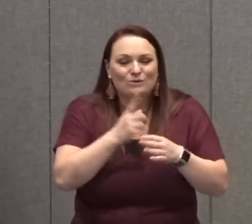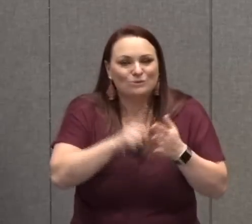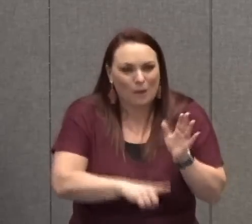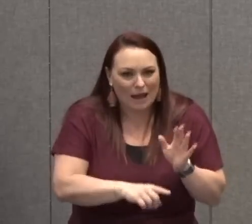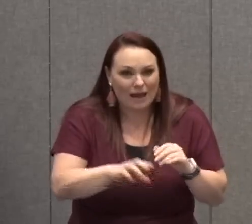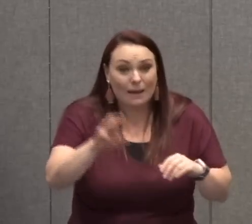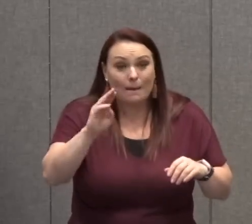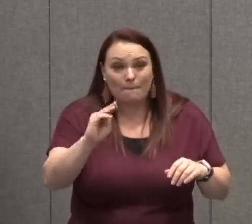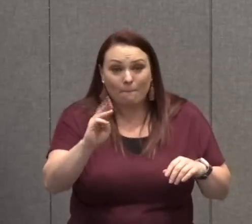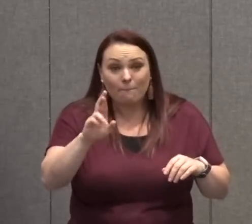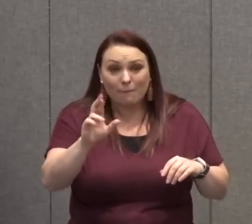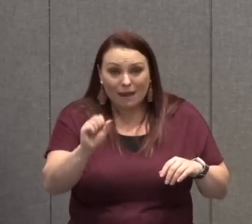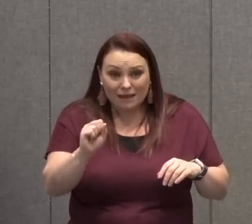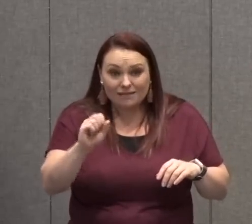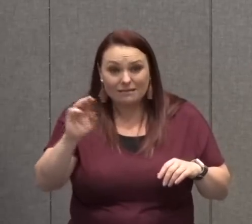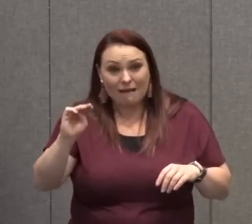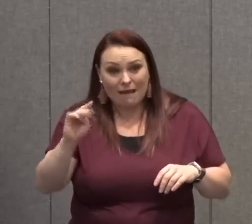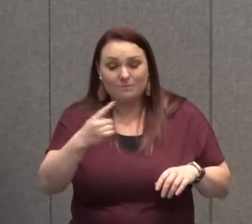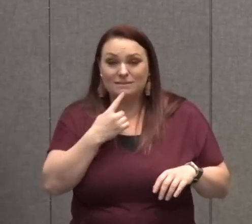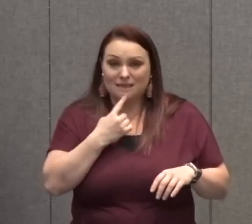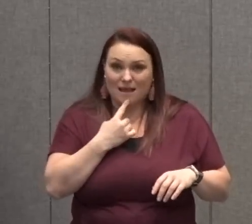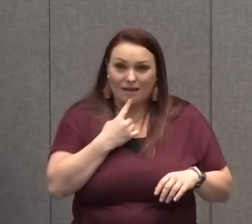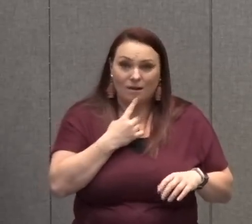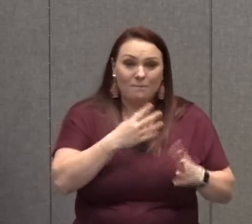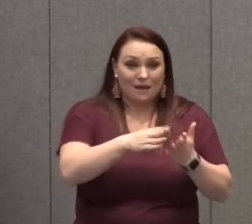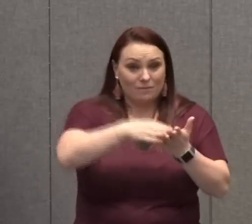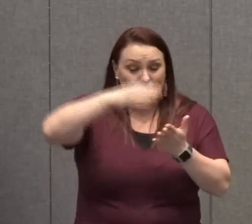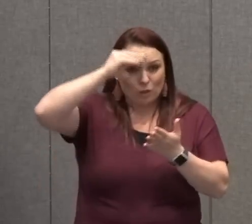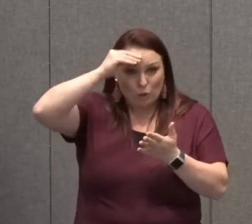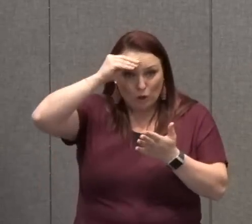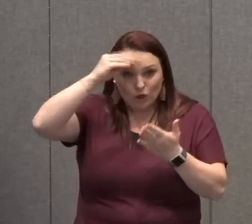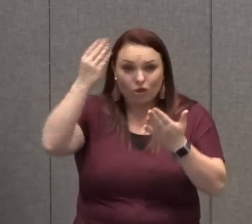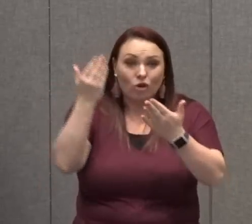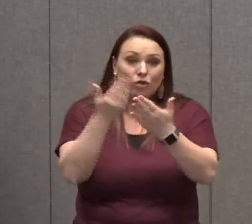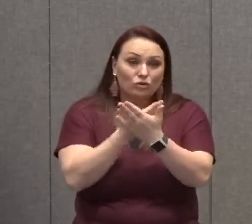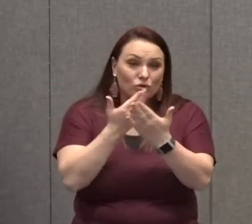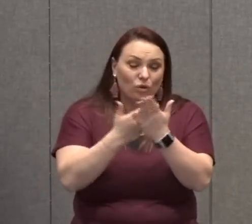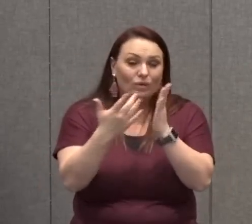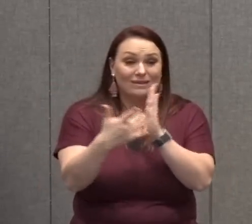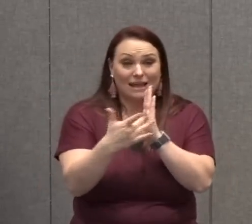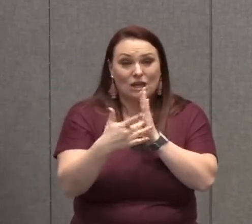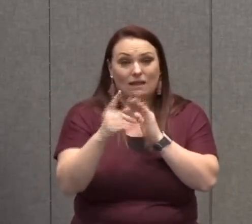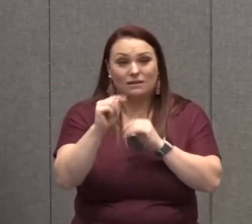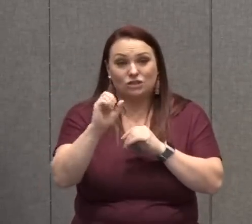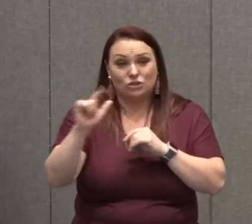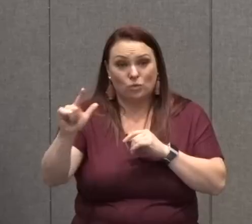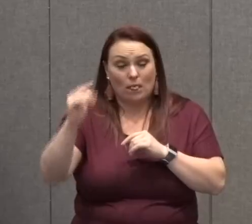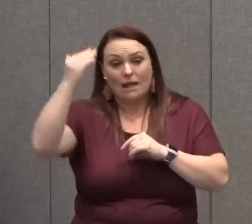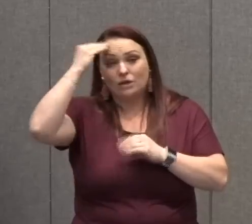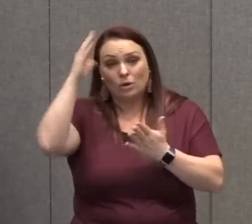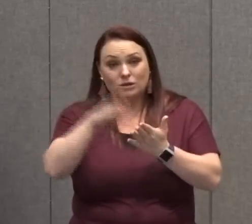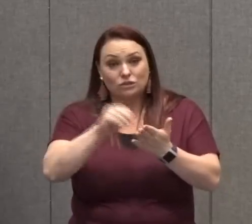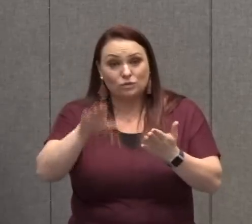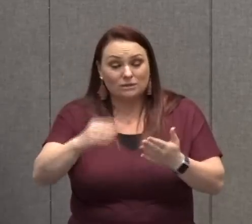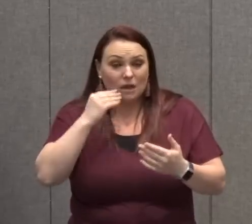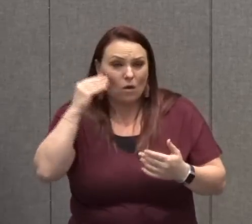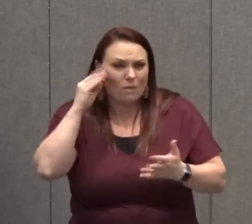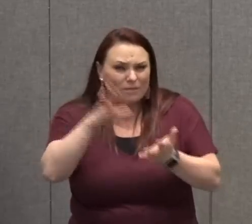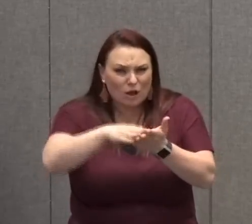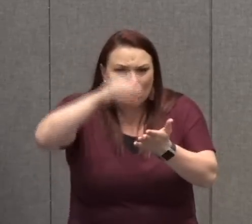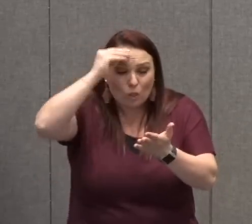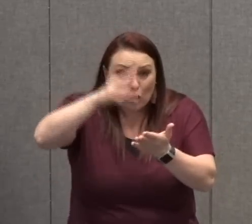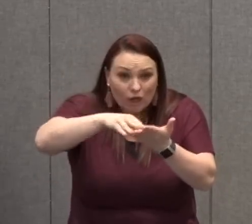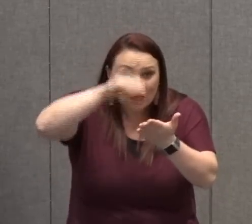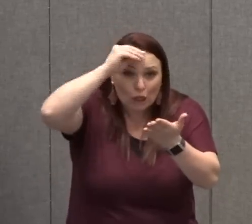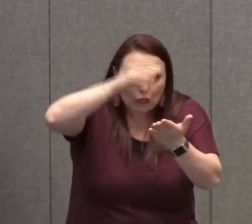what if we also did one with maybe learning a new technology tool so I know our students at home are learning all these